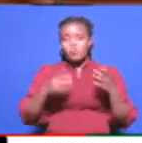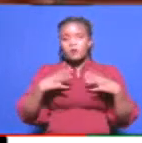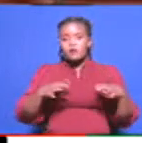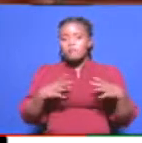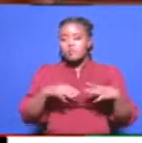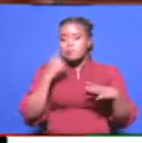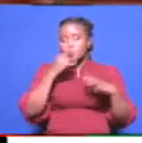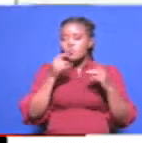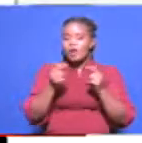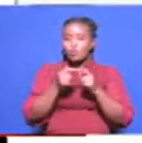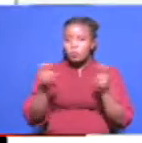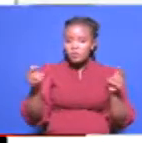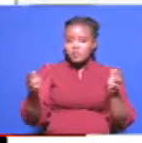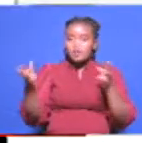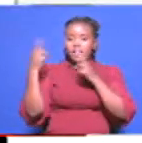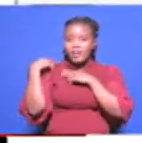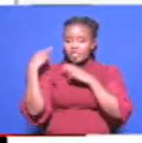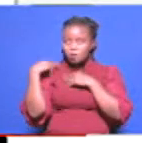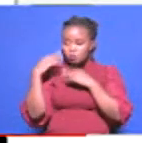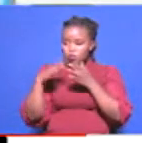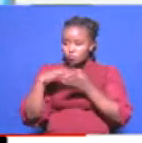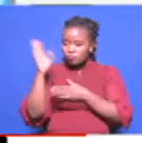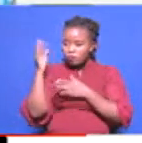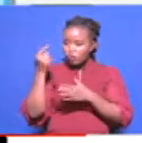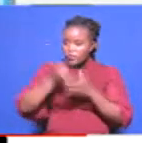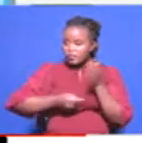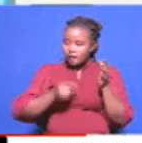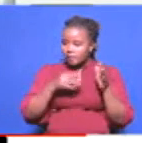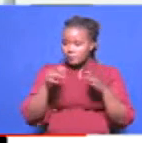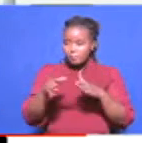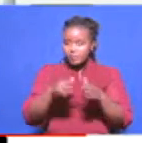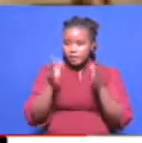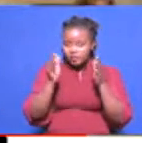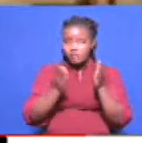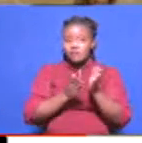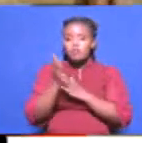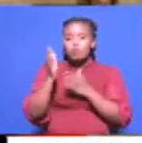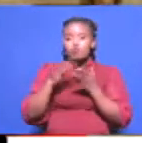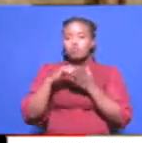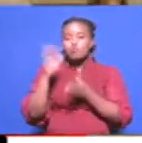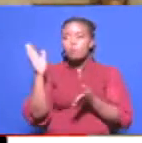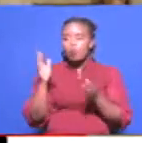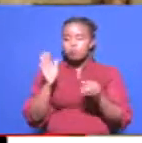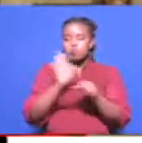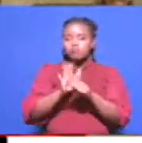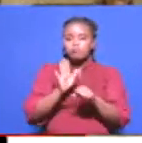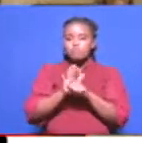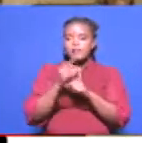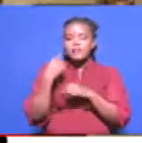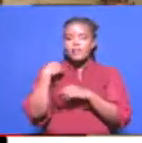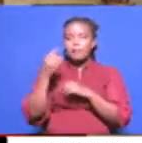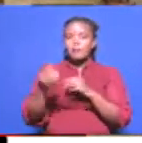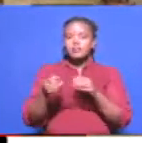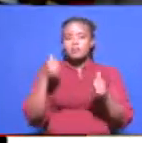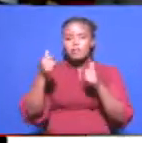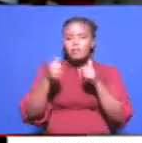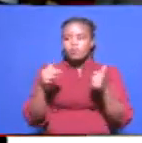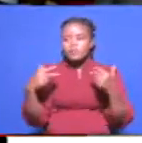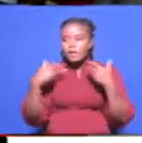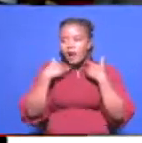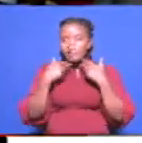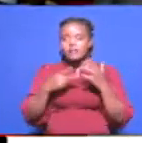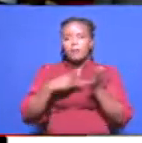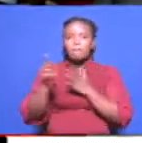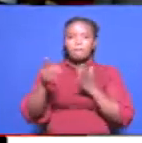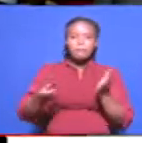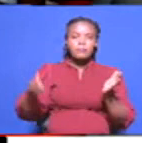behind the passage of previous value-added tax measures through the infamous tyranny of numbers that hiked the price of commodities.